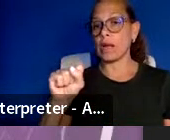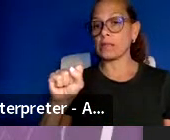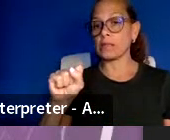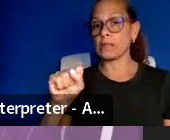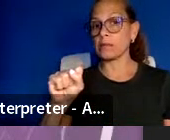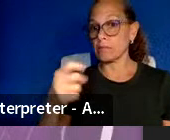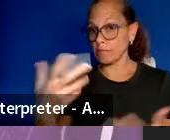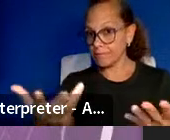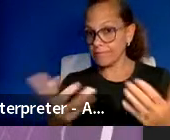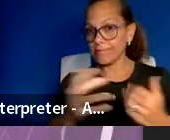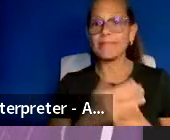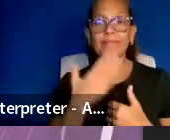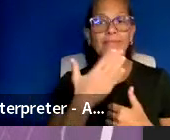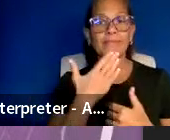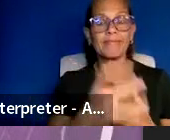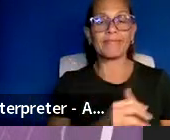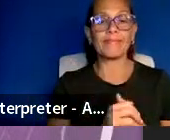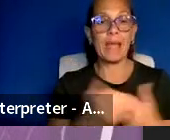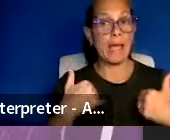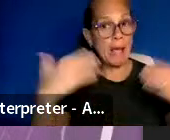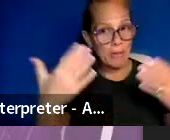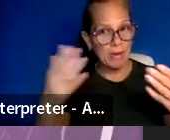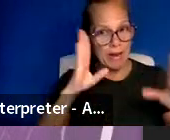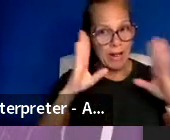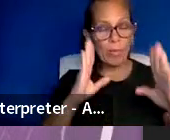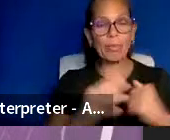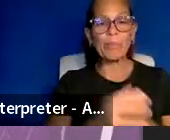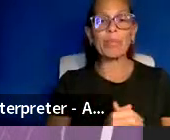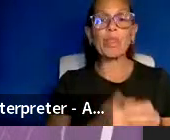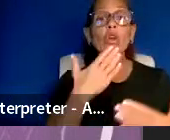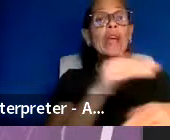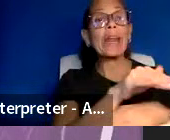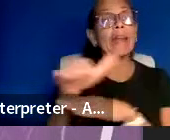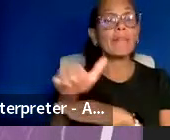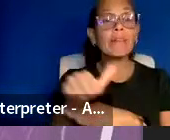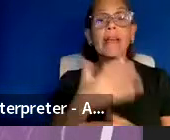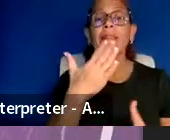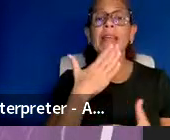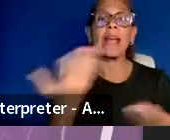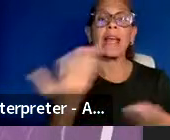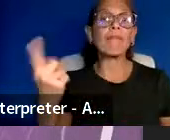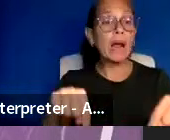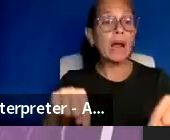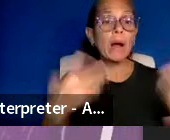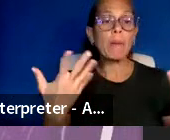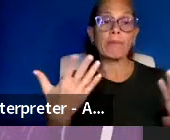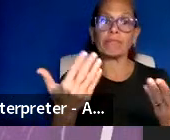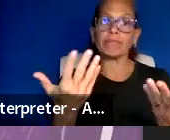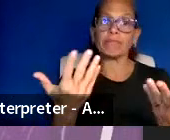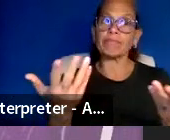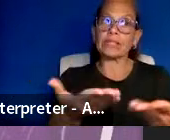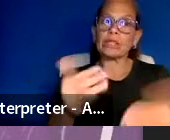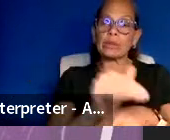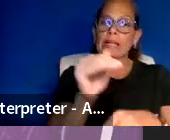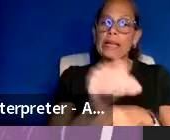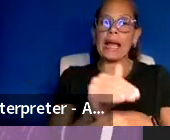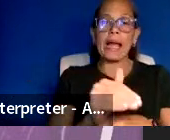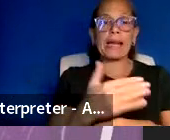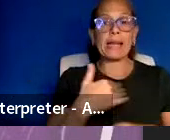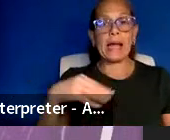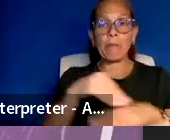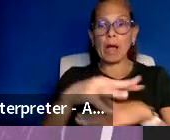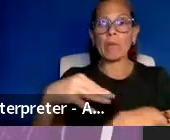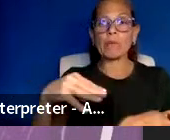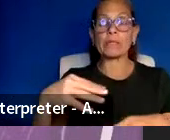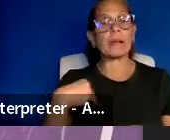Councilmember, are you? Oh, thank you. Sorry. Yes, I'm here. Hi. Good evening, everyone. Thank you for being on here tonight. As mentioned, I'm Councilmember